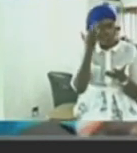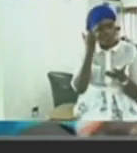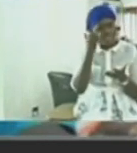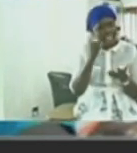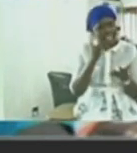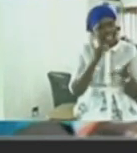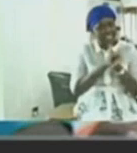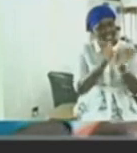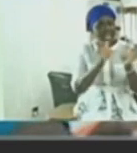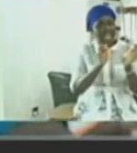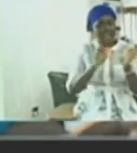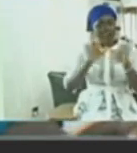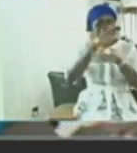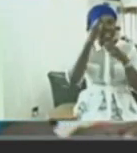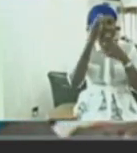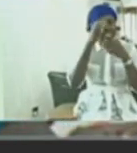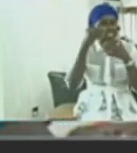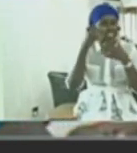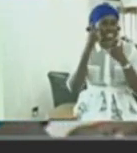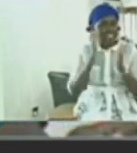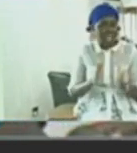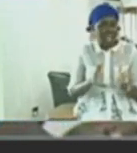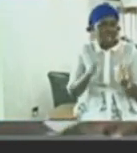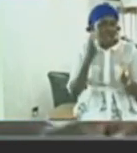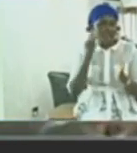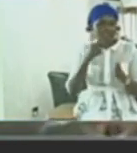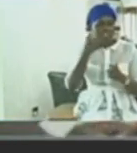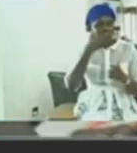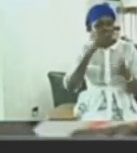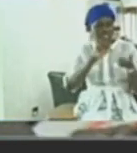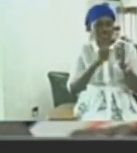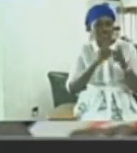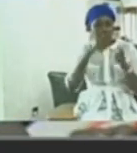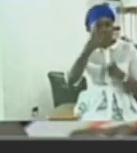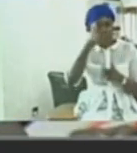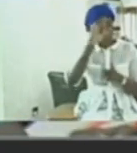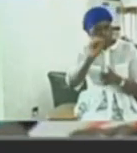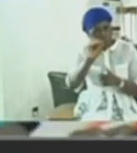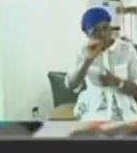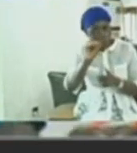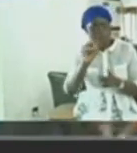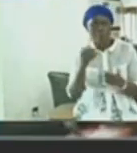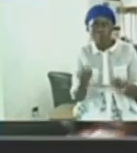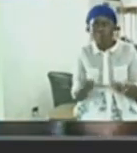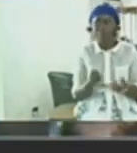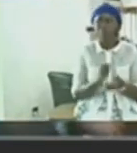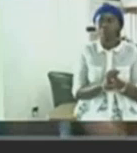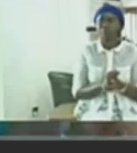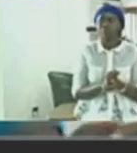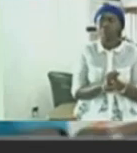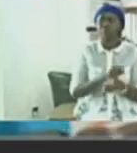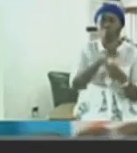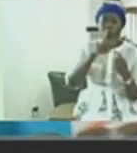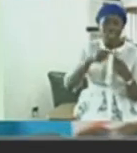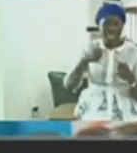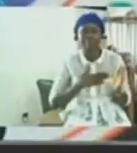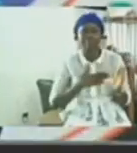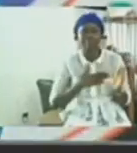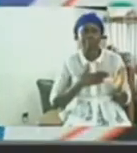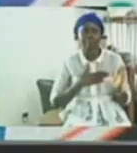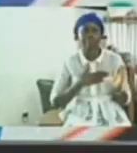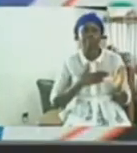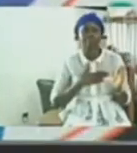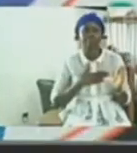any political party in Nigeria or admonished his spiritual children to vote for anybody, and will never do that because he's a father to